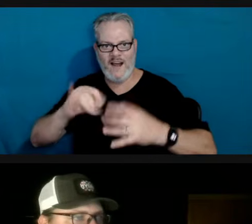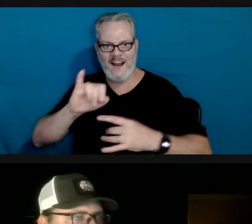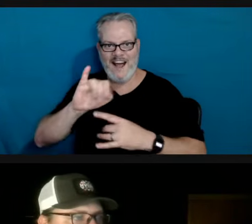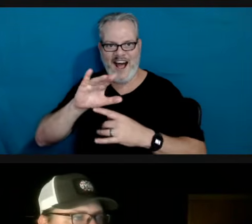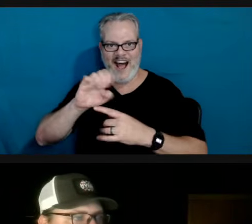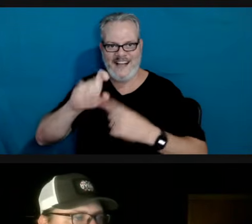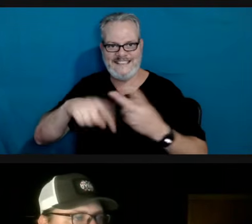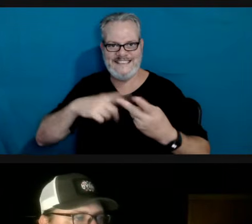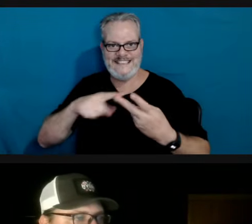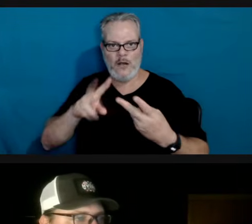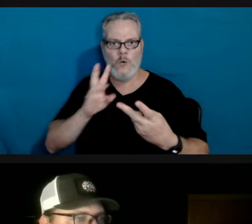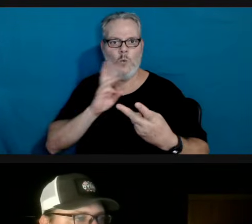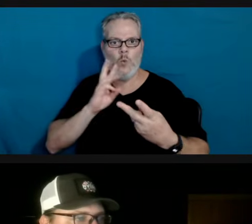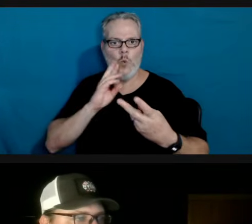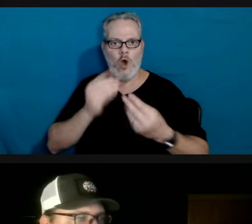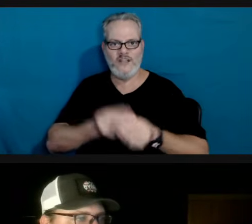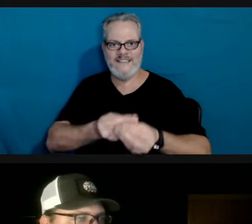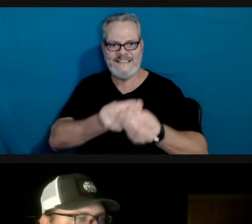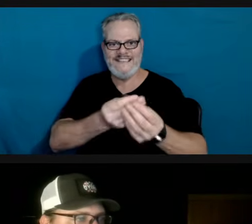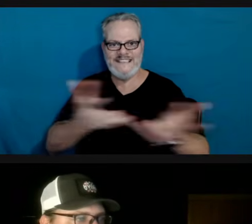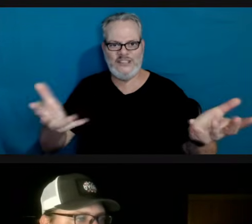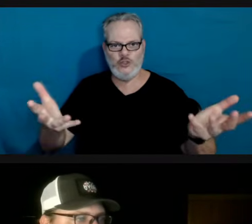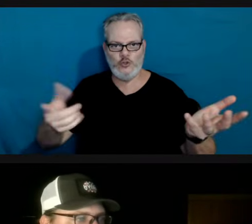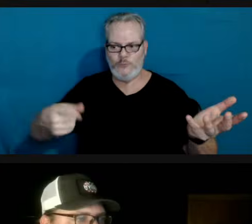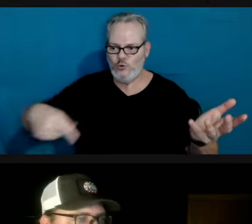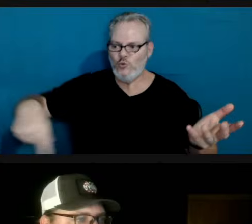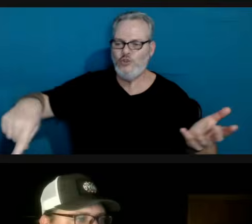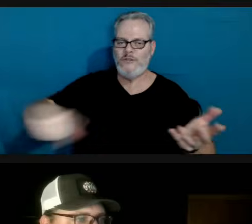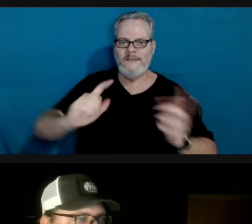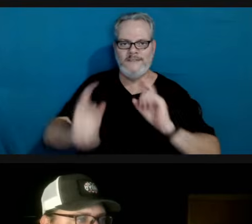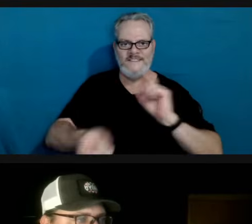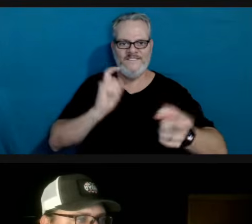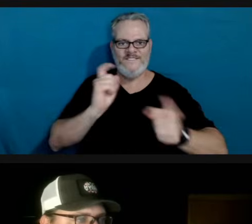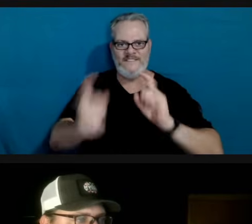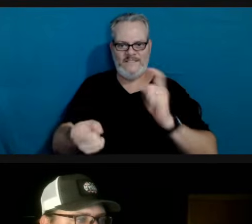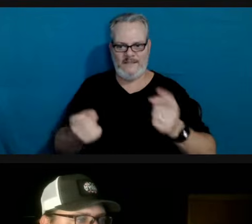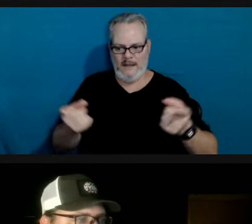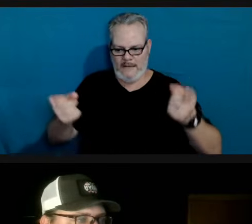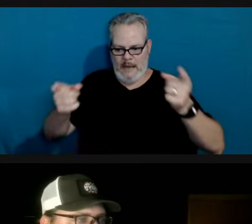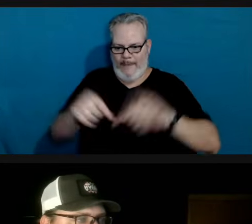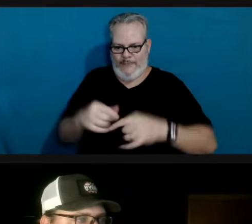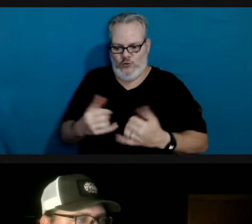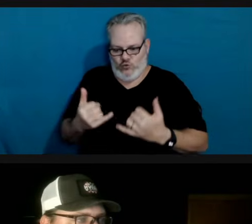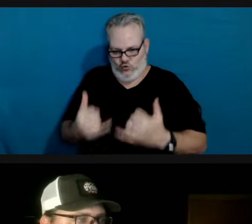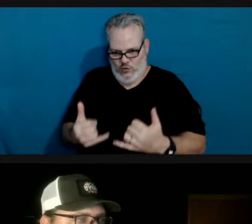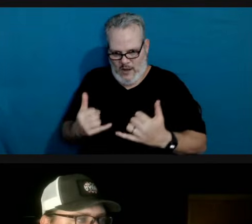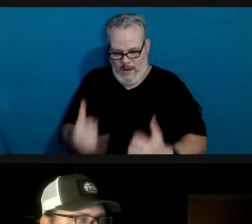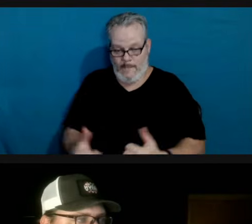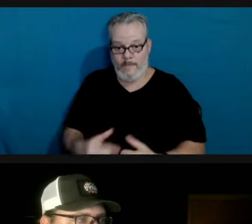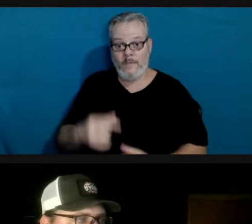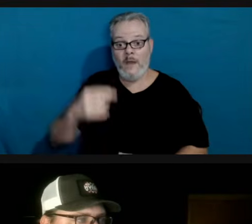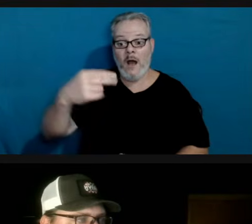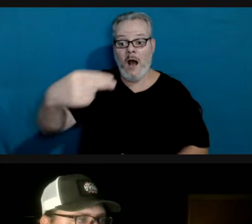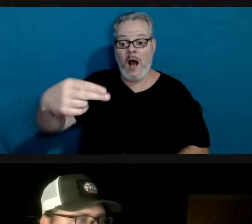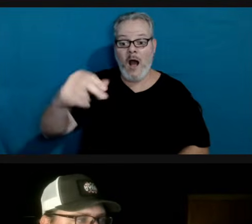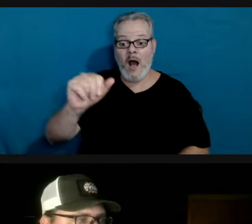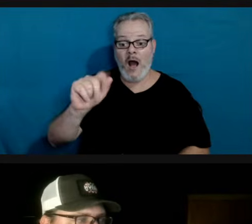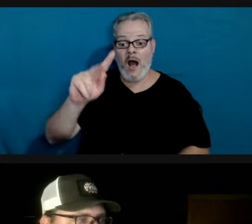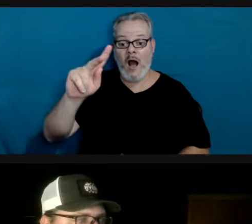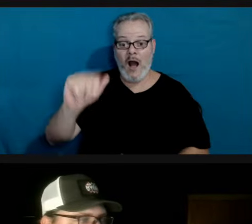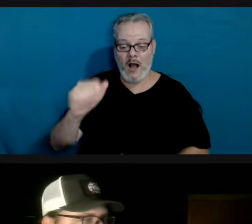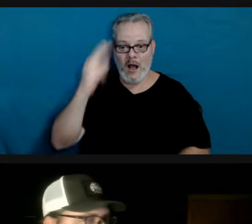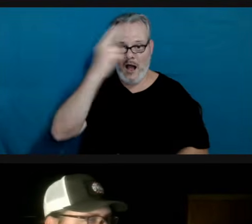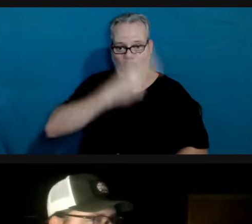distribution that's going on today. Hopefully you got that. Haka, the Hawaiian